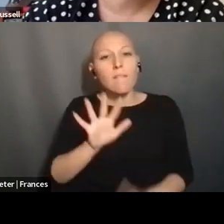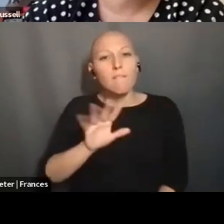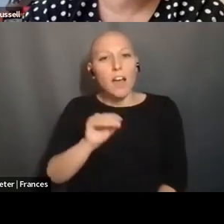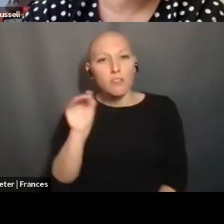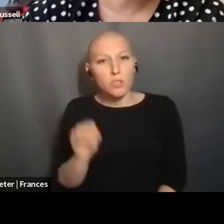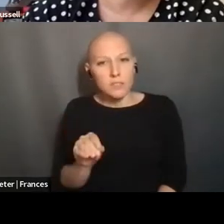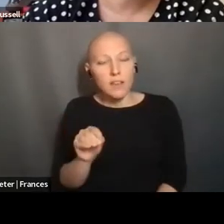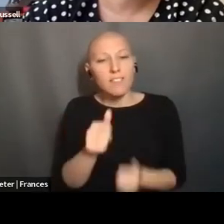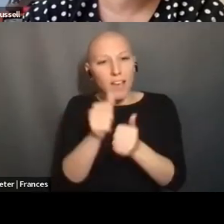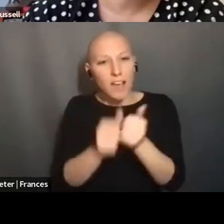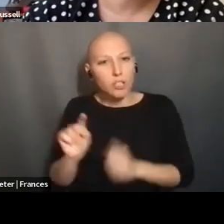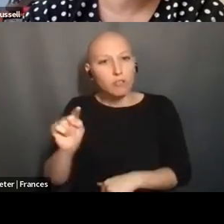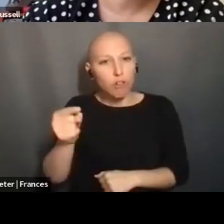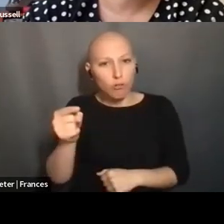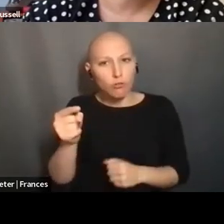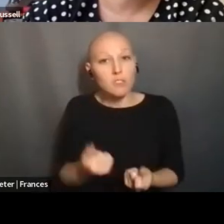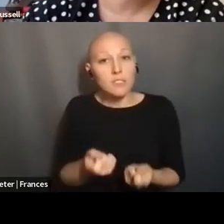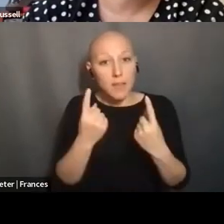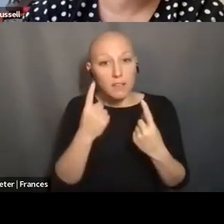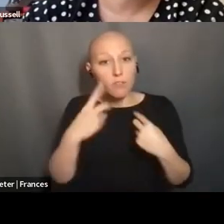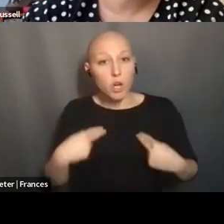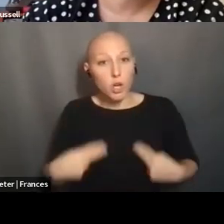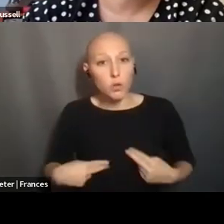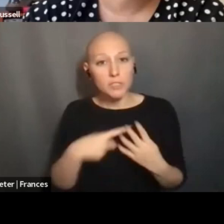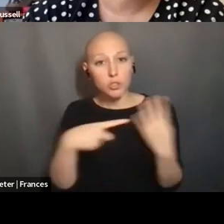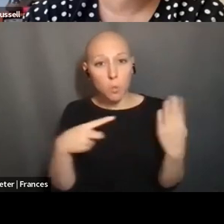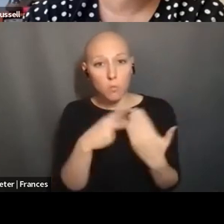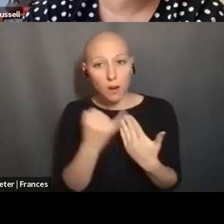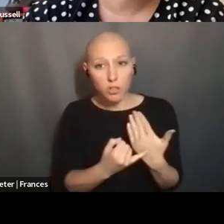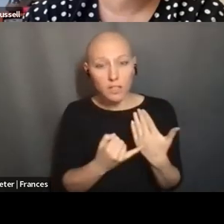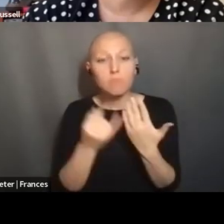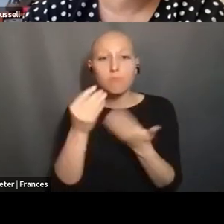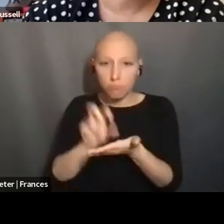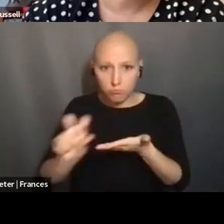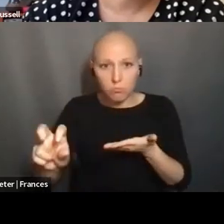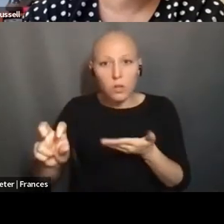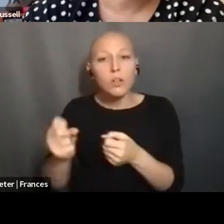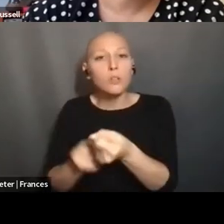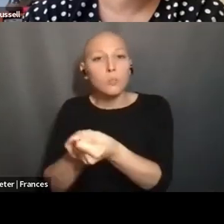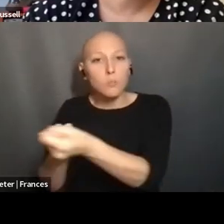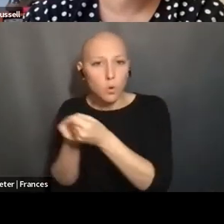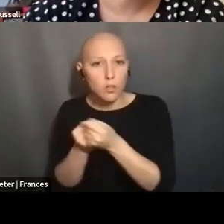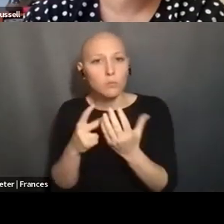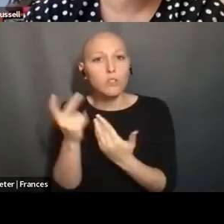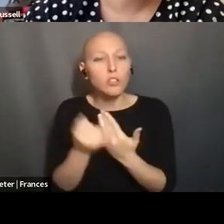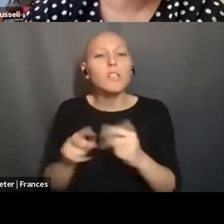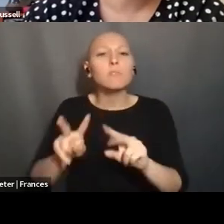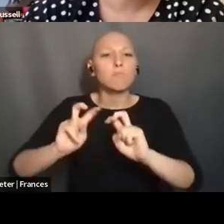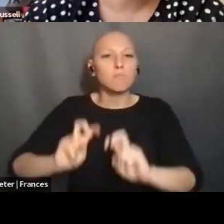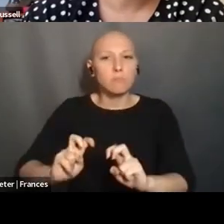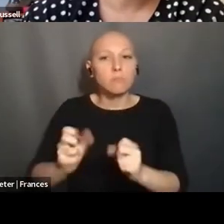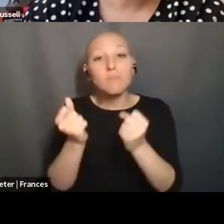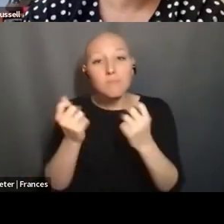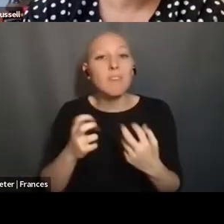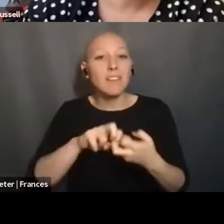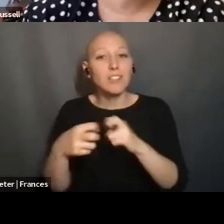that's spent on the Human Genome Project would go to support projects that are examining many of the issues